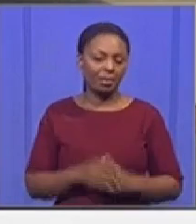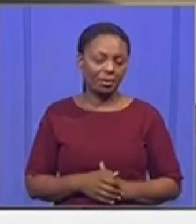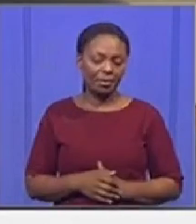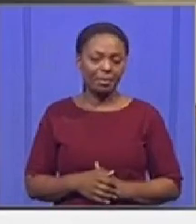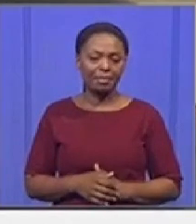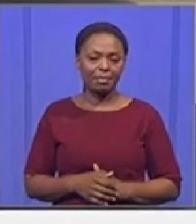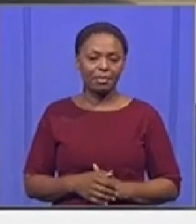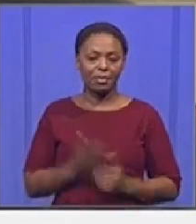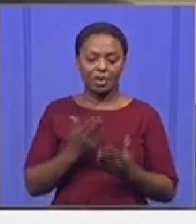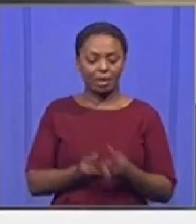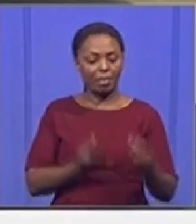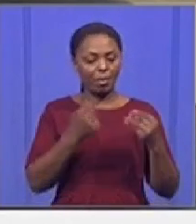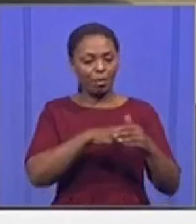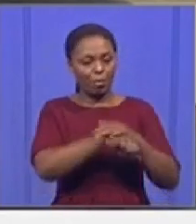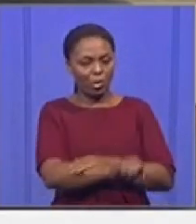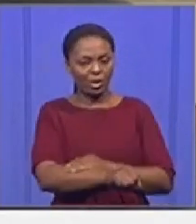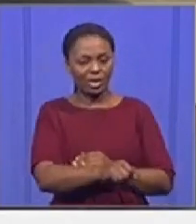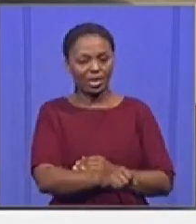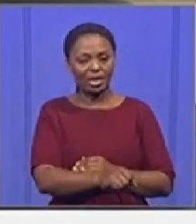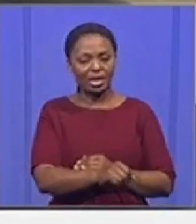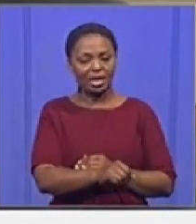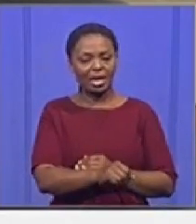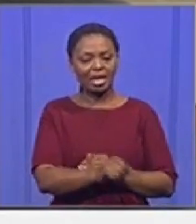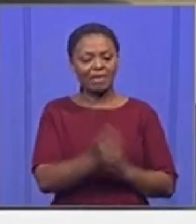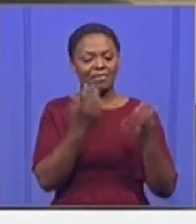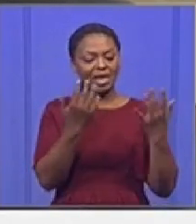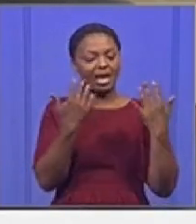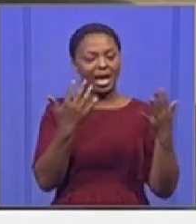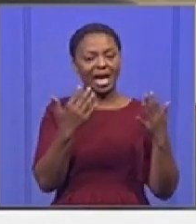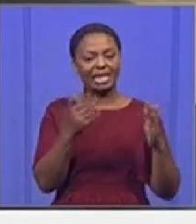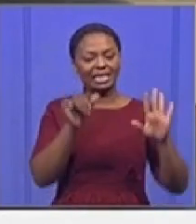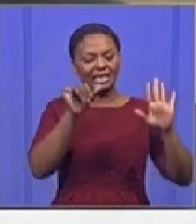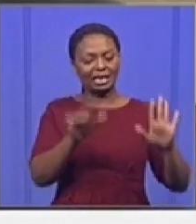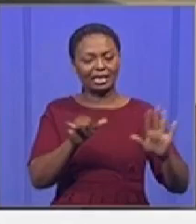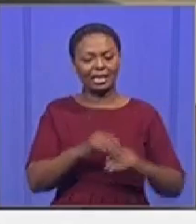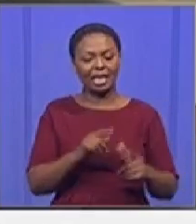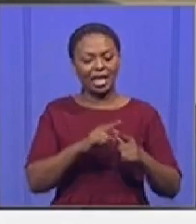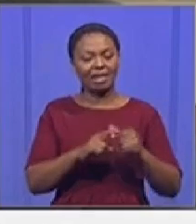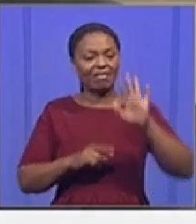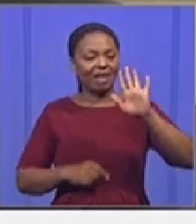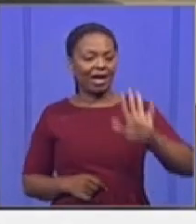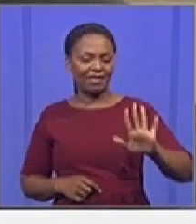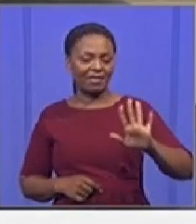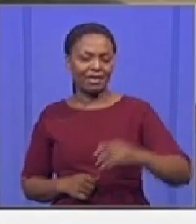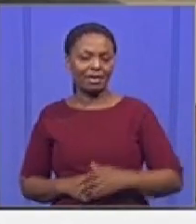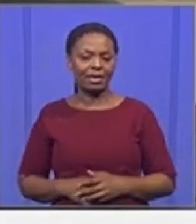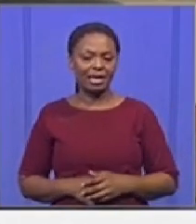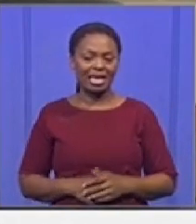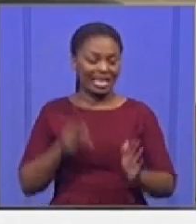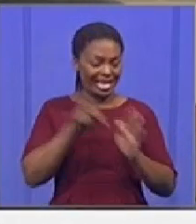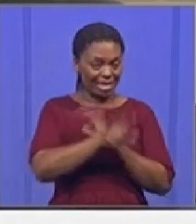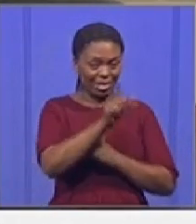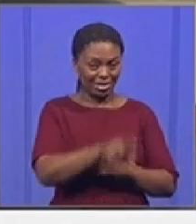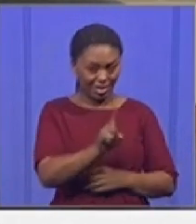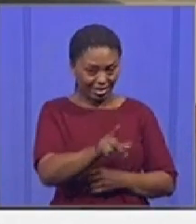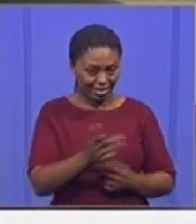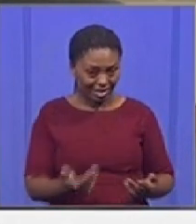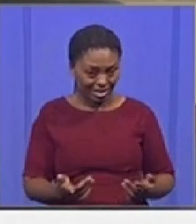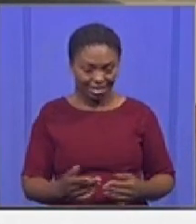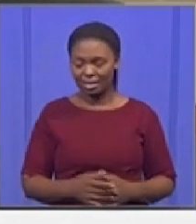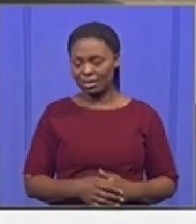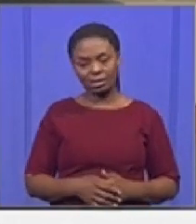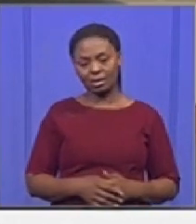You can get somebody born with 6 fingers instead of 5. You can't kill him. But then